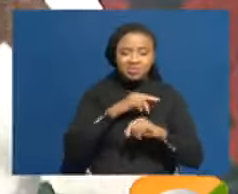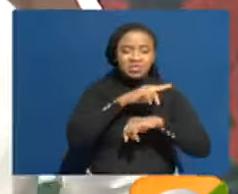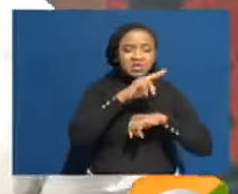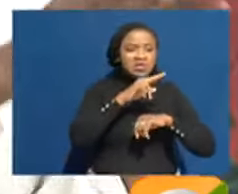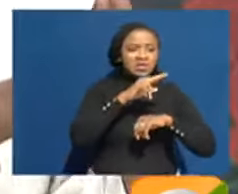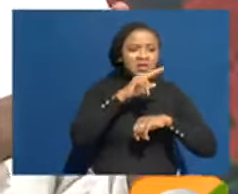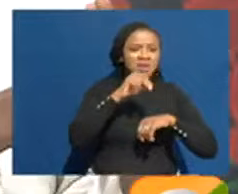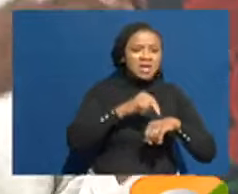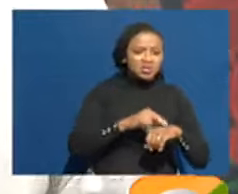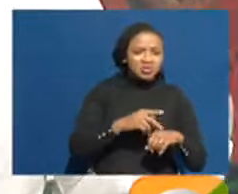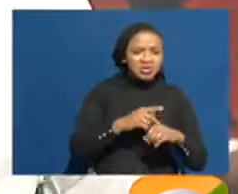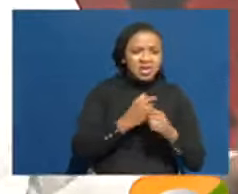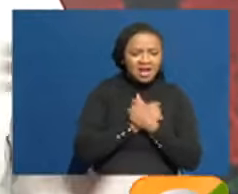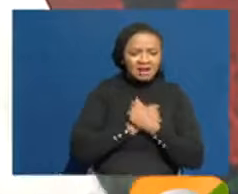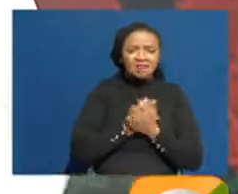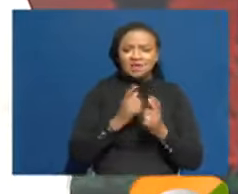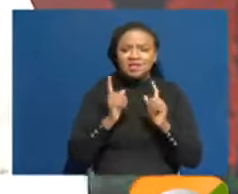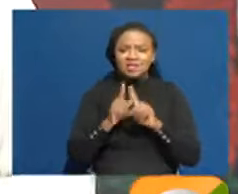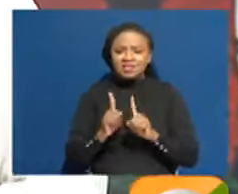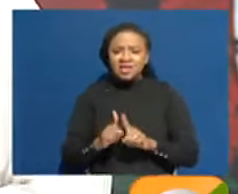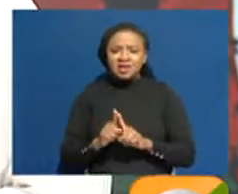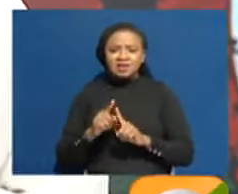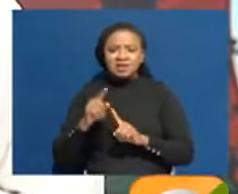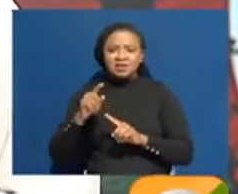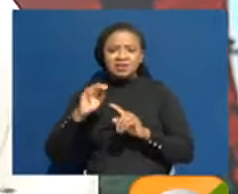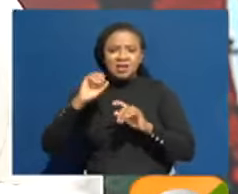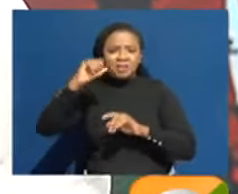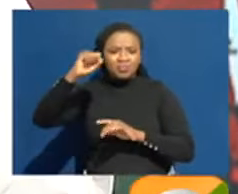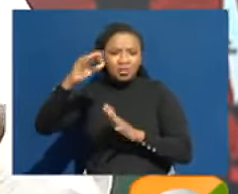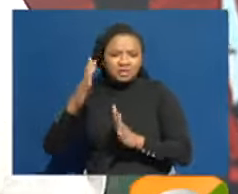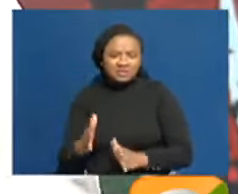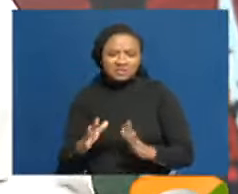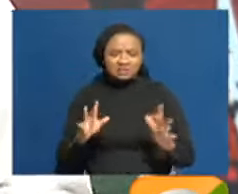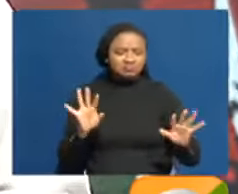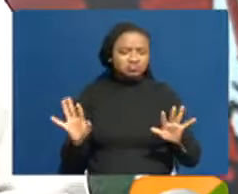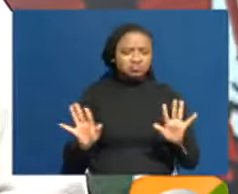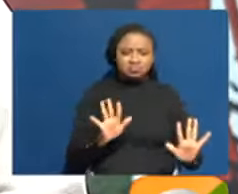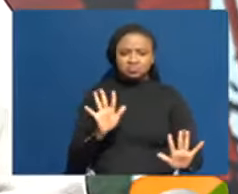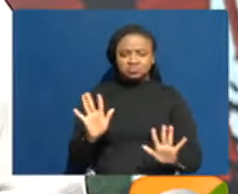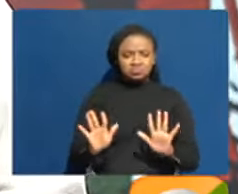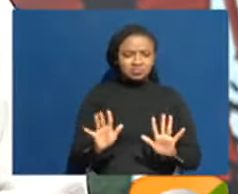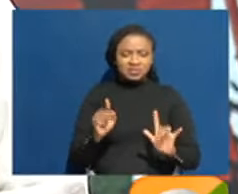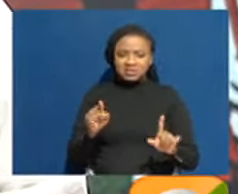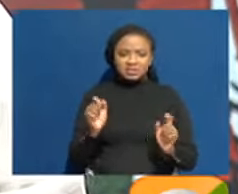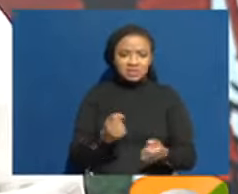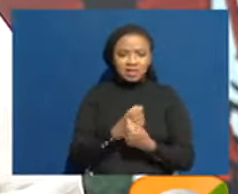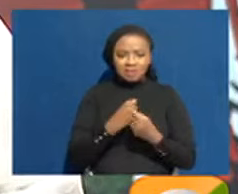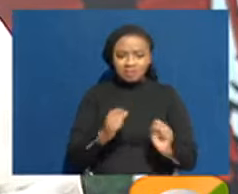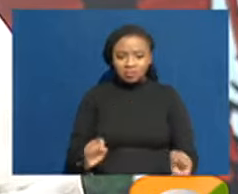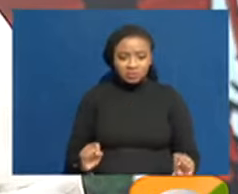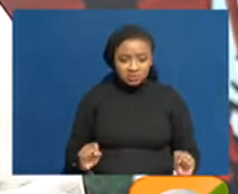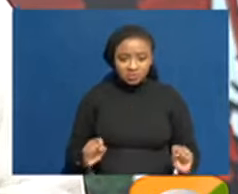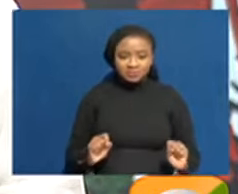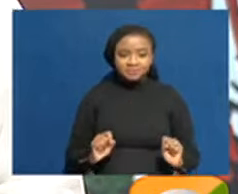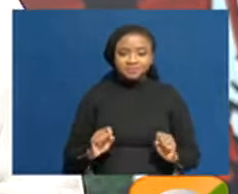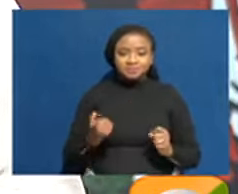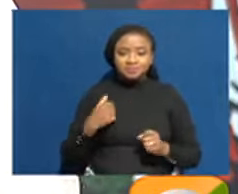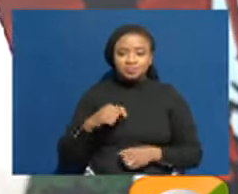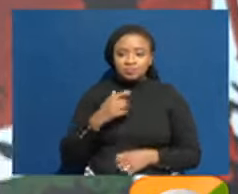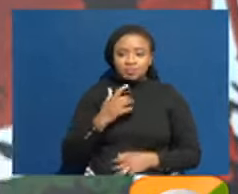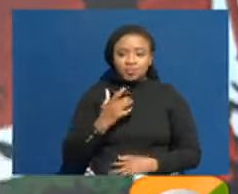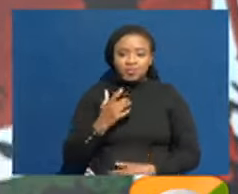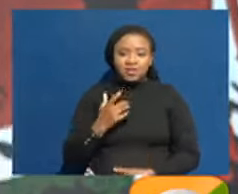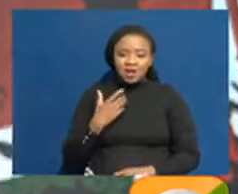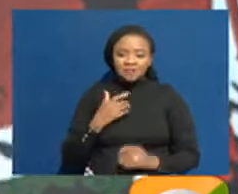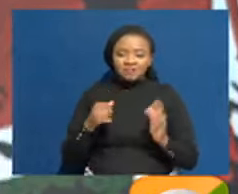women all of a sudden. They are ethnic chieftains, and we have quite a bit of corruption in our system.